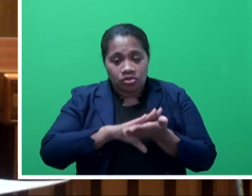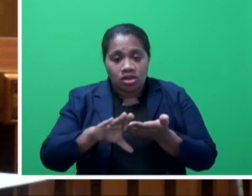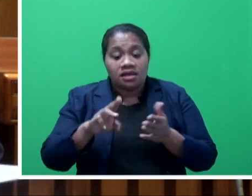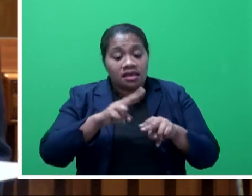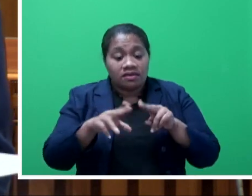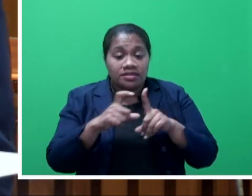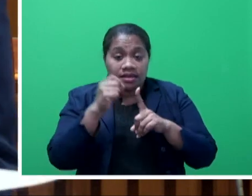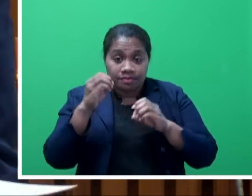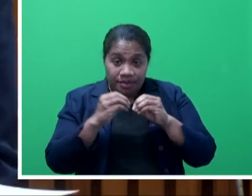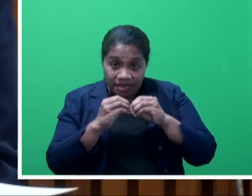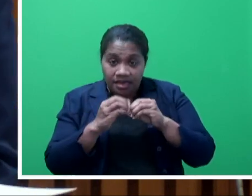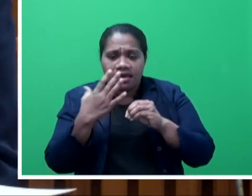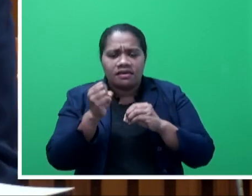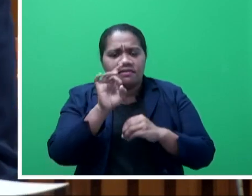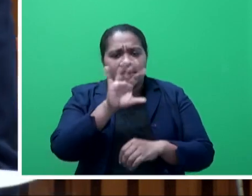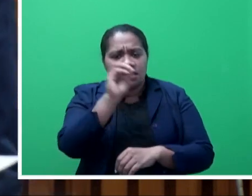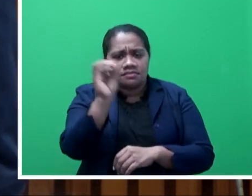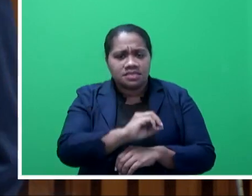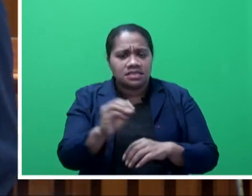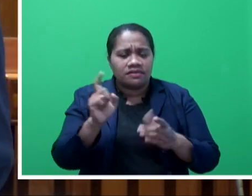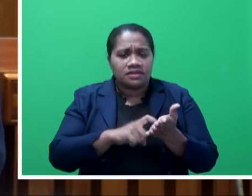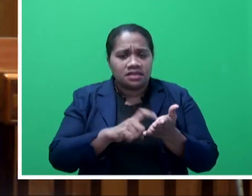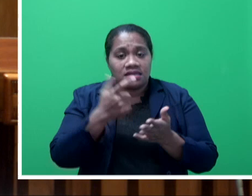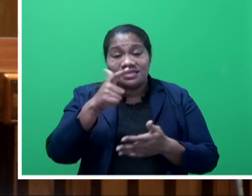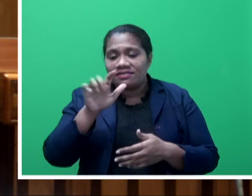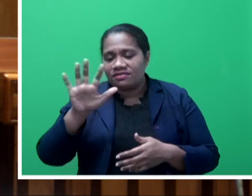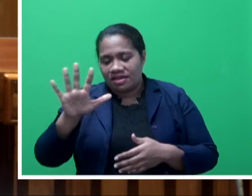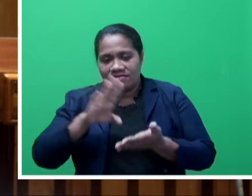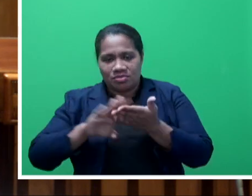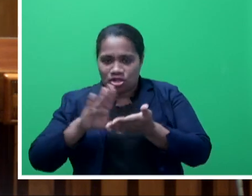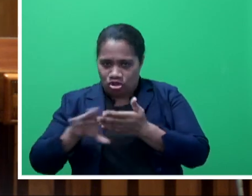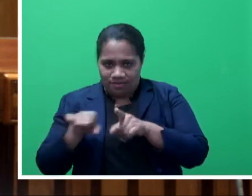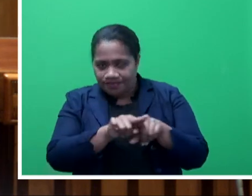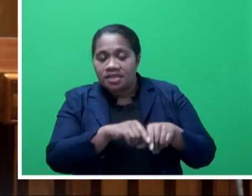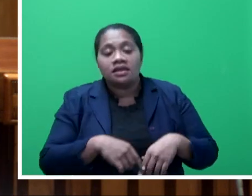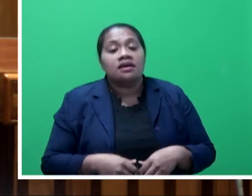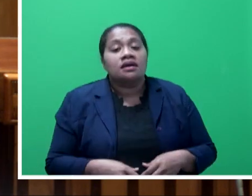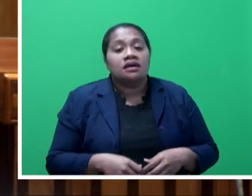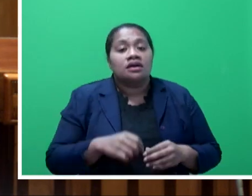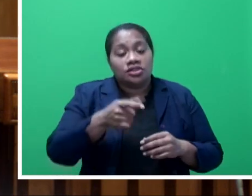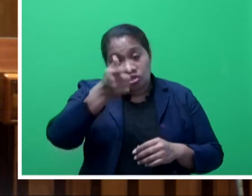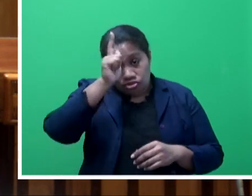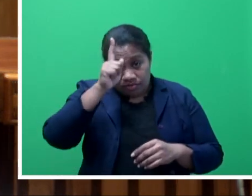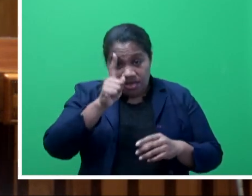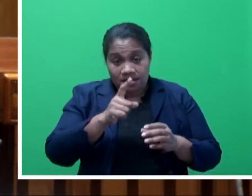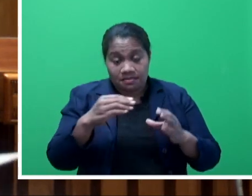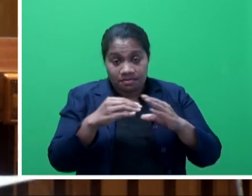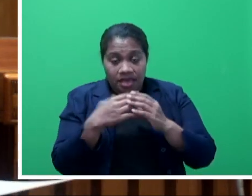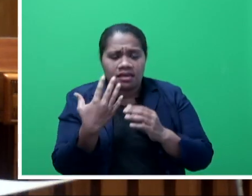FDB has 10% of the debt, which is $75 million. The German banks